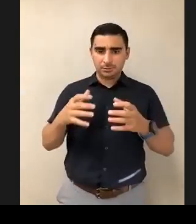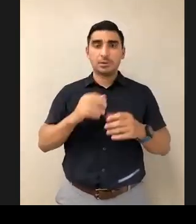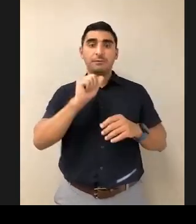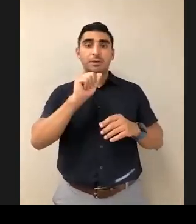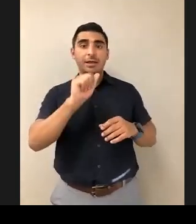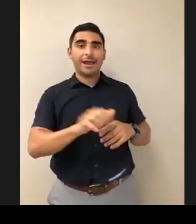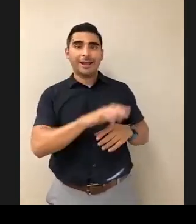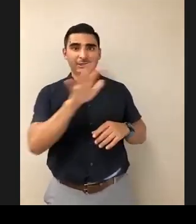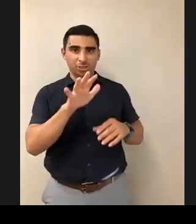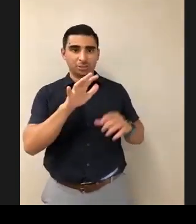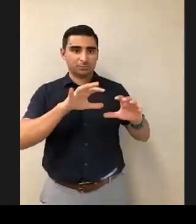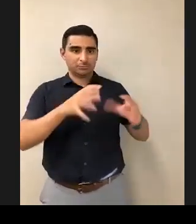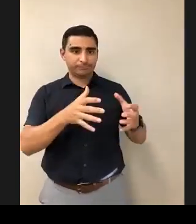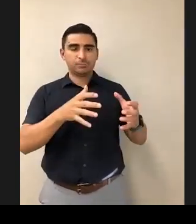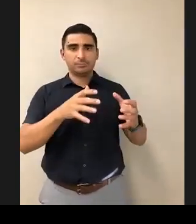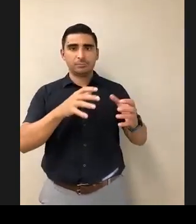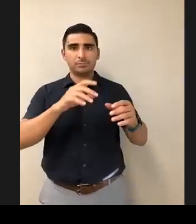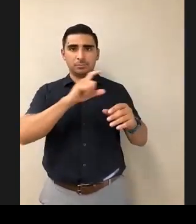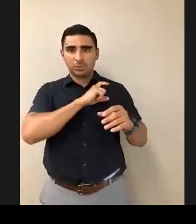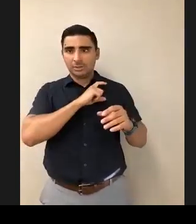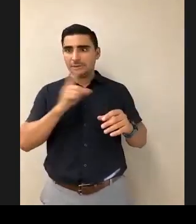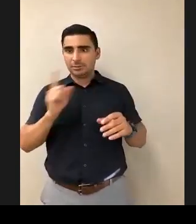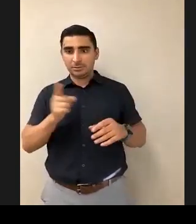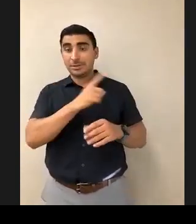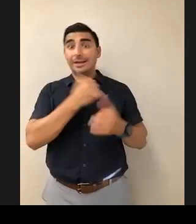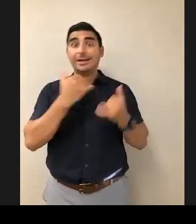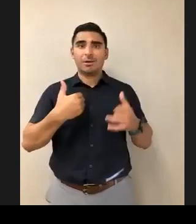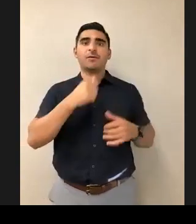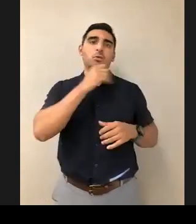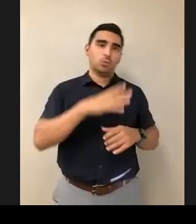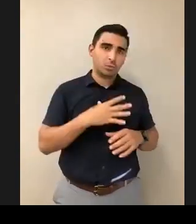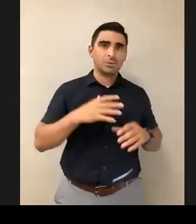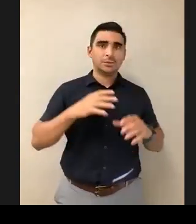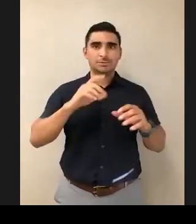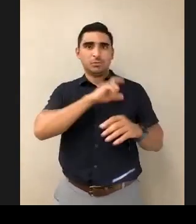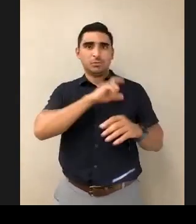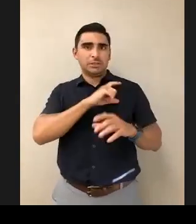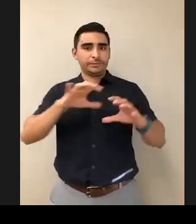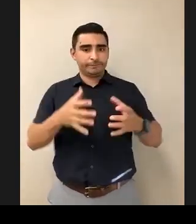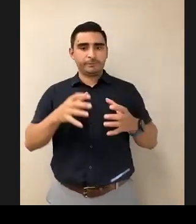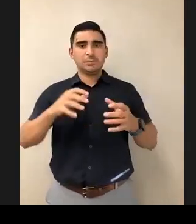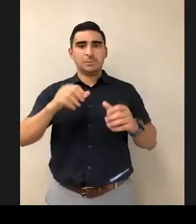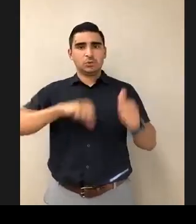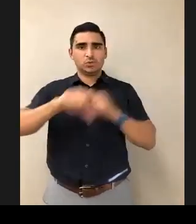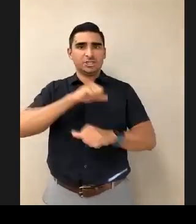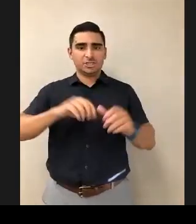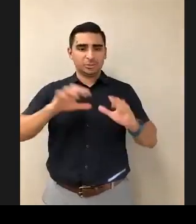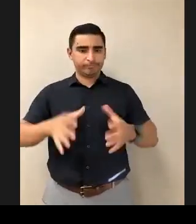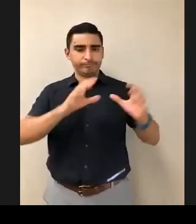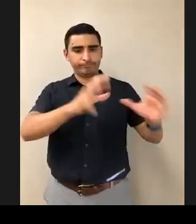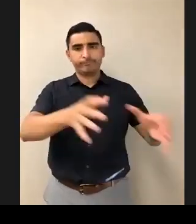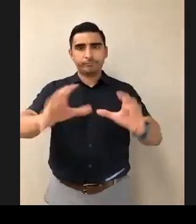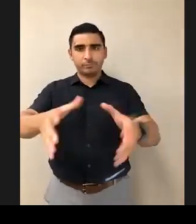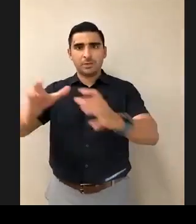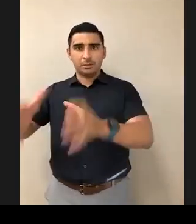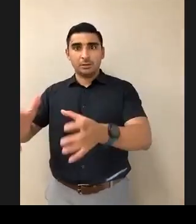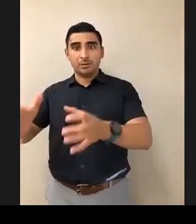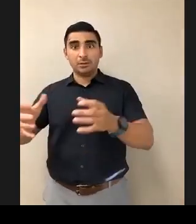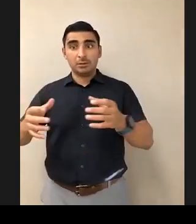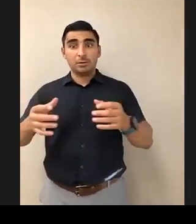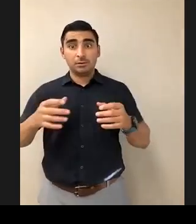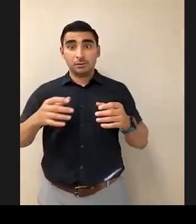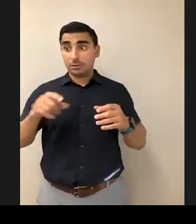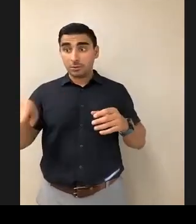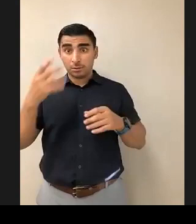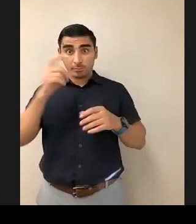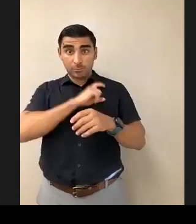police association, and just recently now there's a women's association. So those associations formed, right, by officers because they